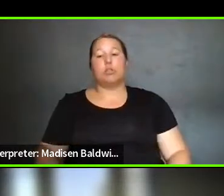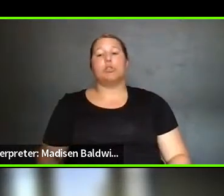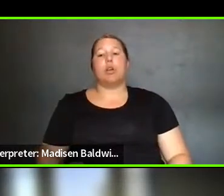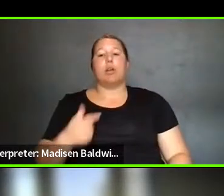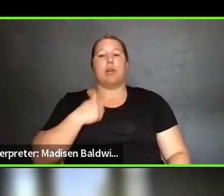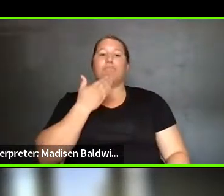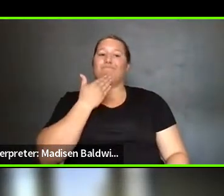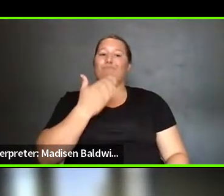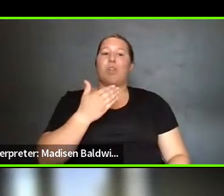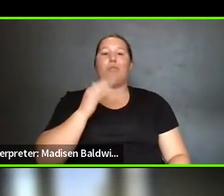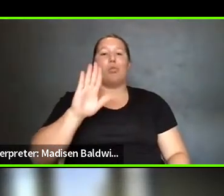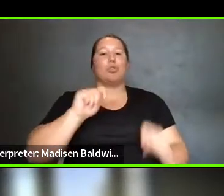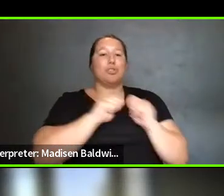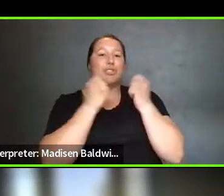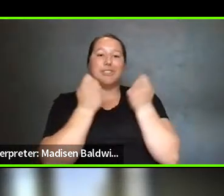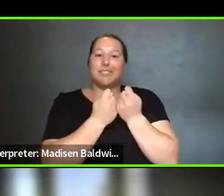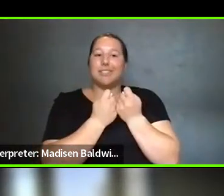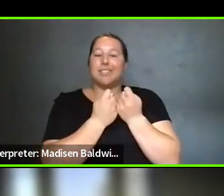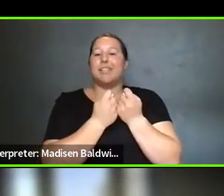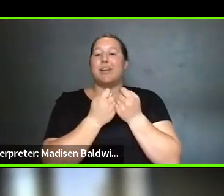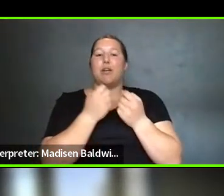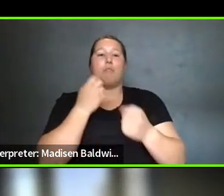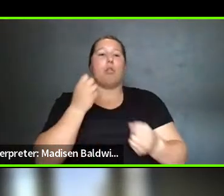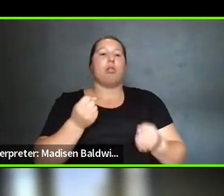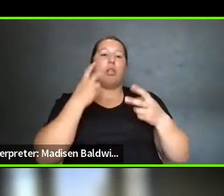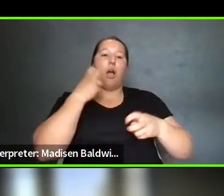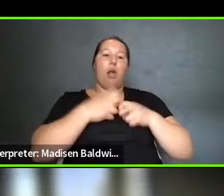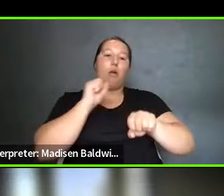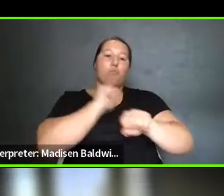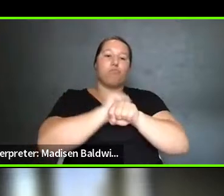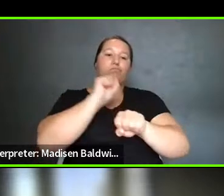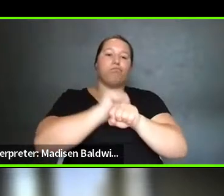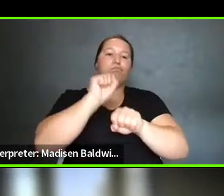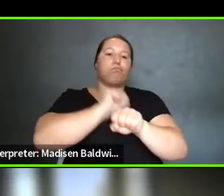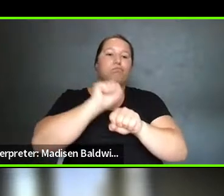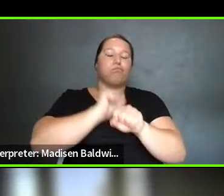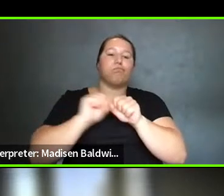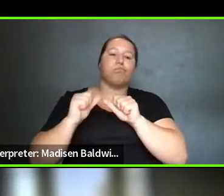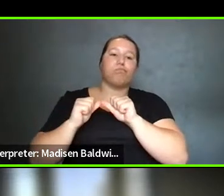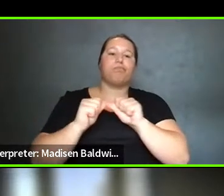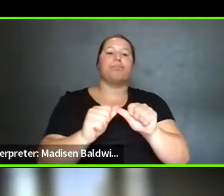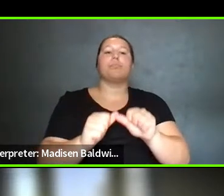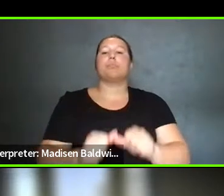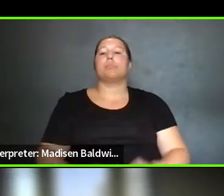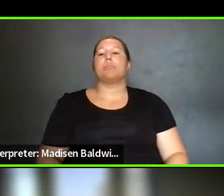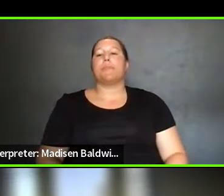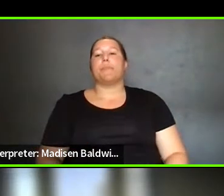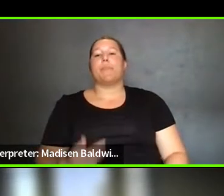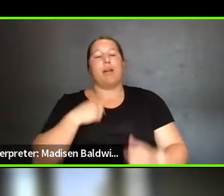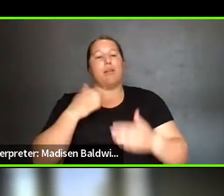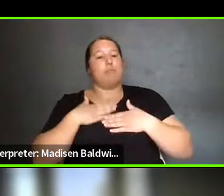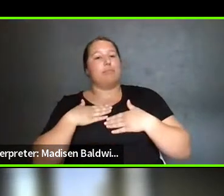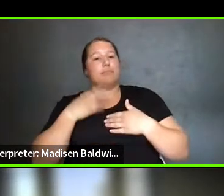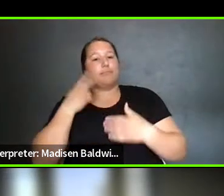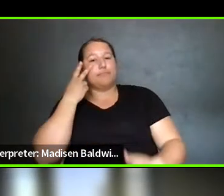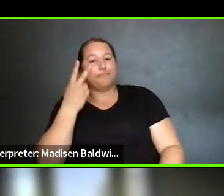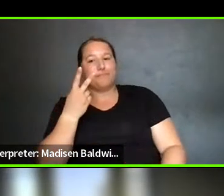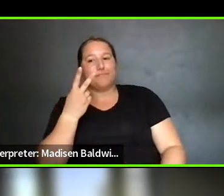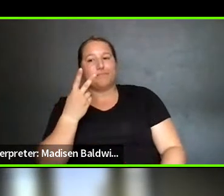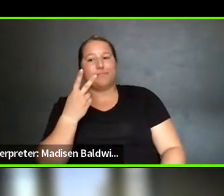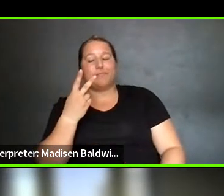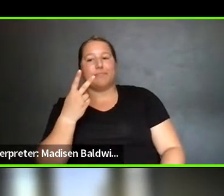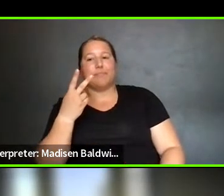Sarah, everybody's done a lot of hard work, and all the other team members in getting this going. I'm happy to see that you guys